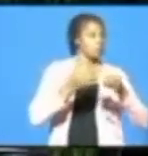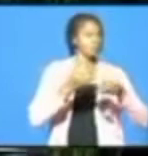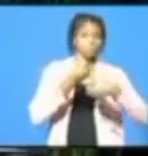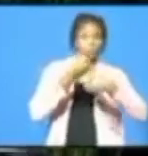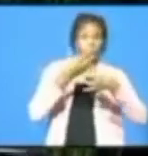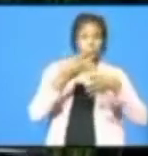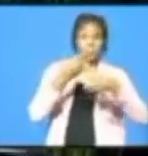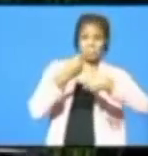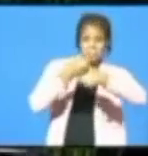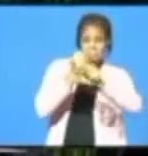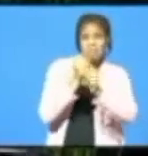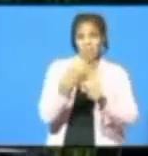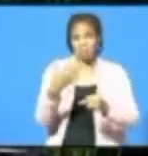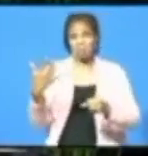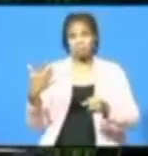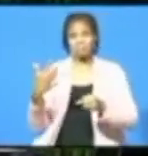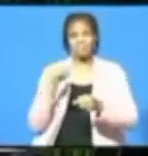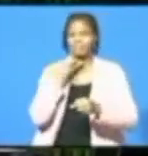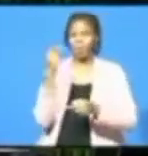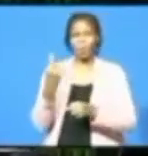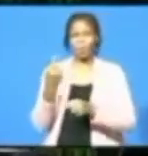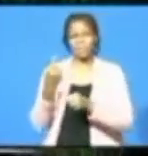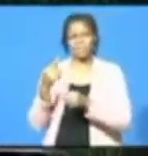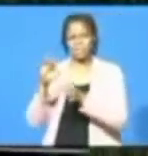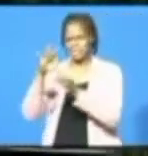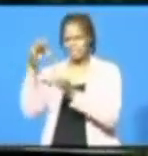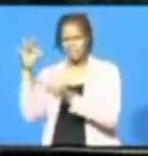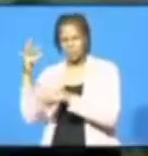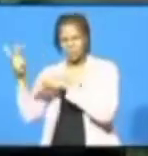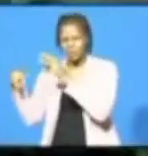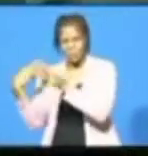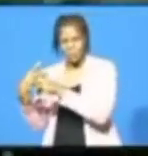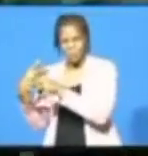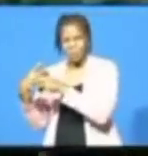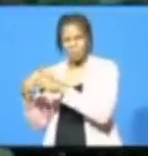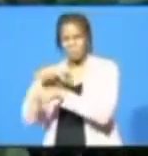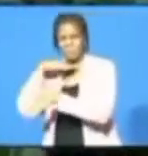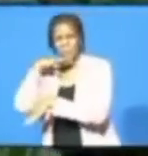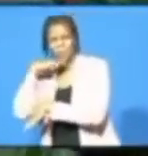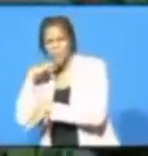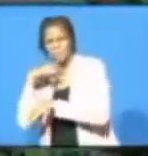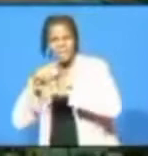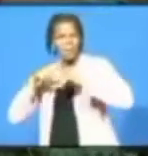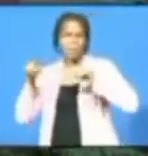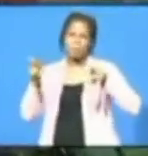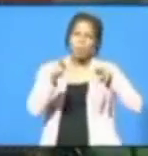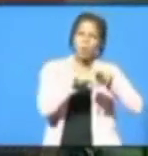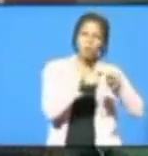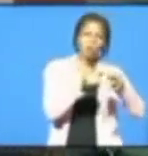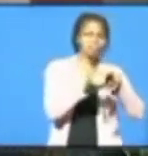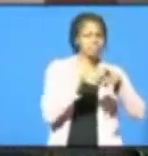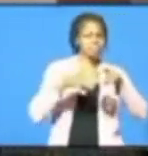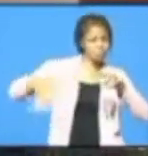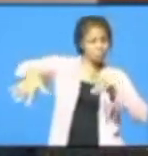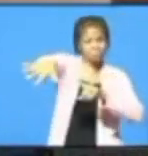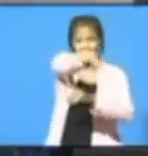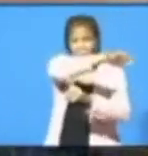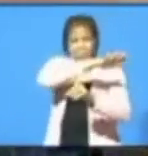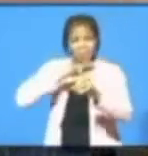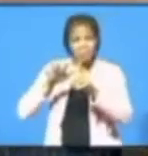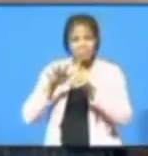Not only the spiritual world has been polluted, but all around us